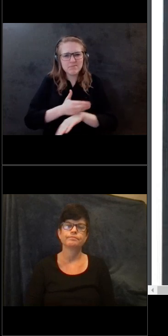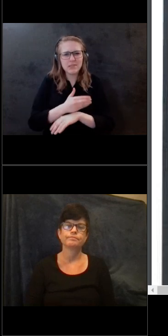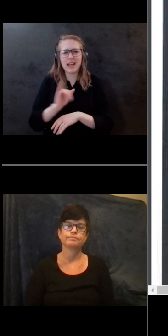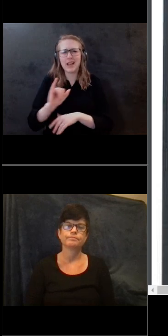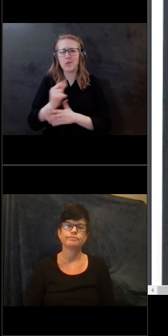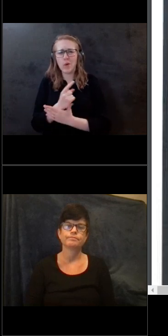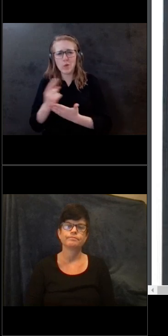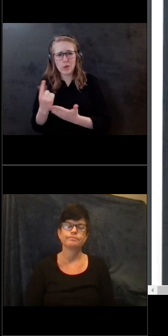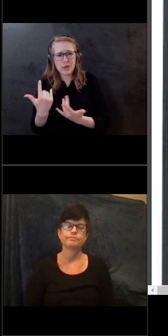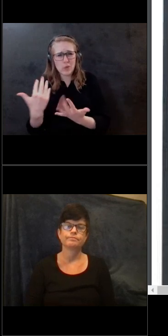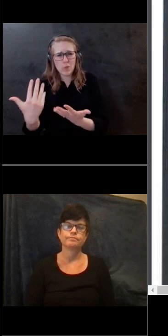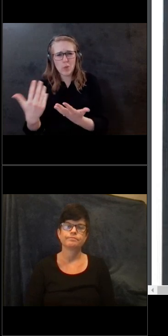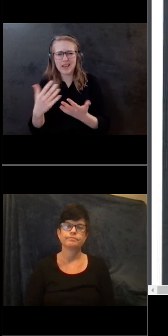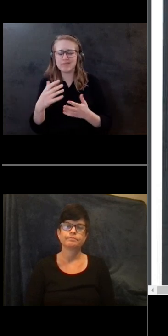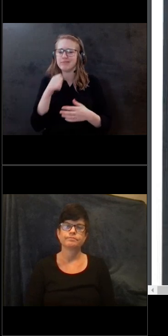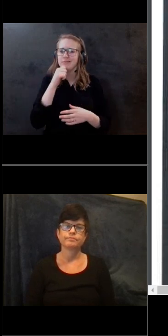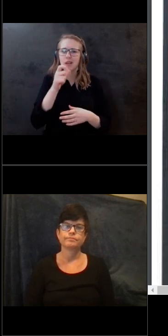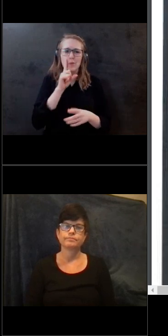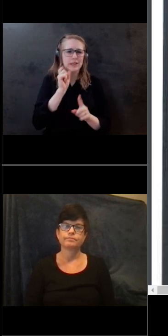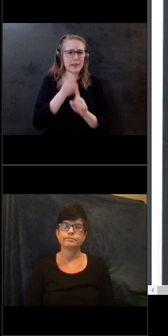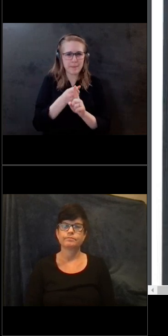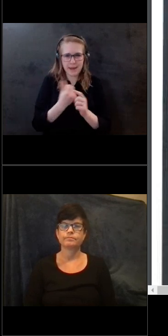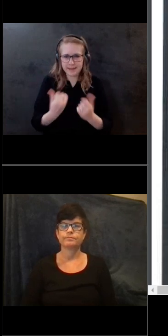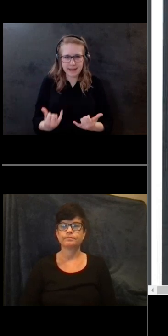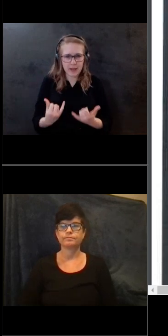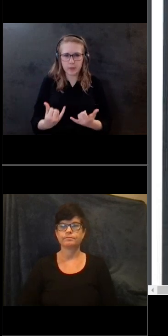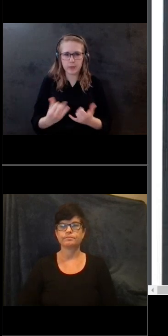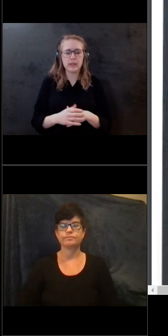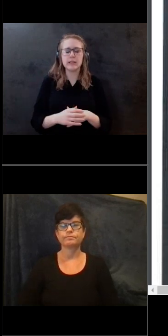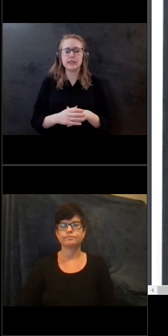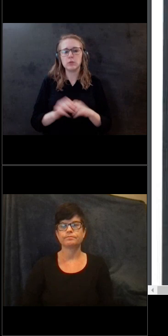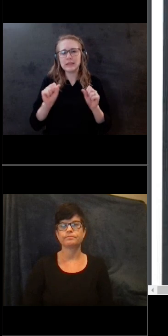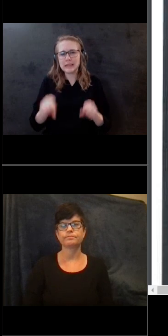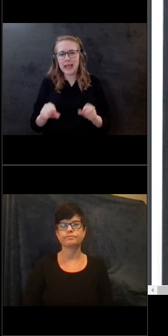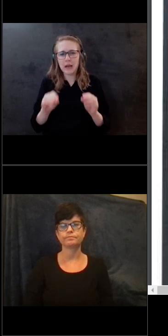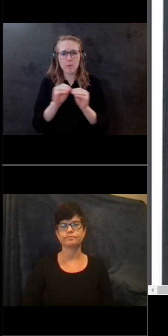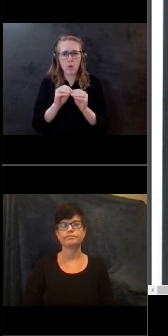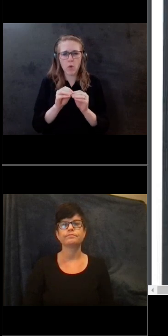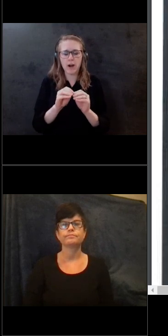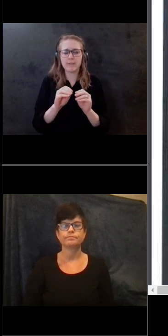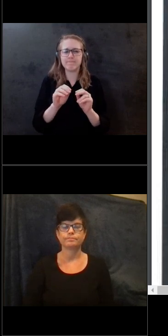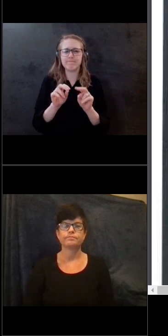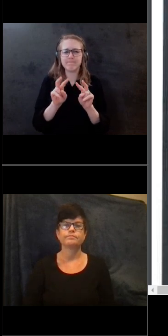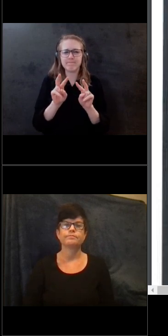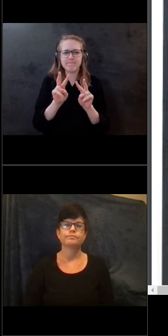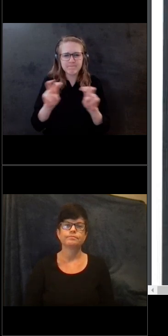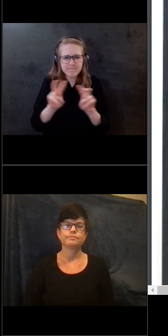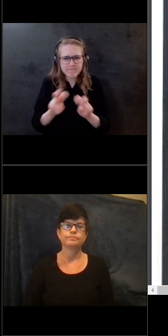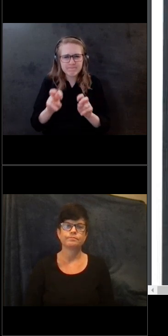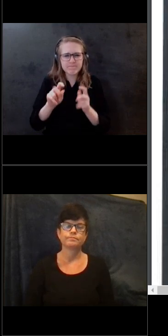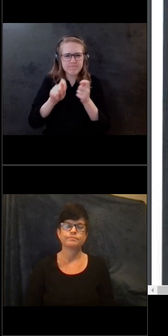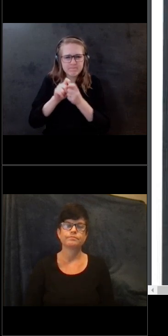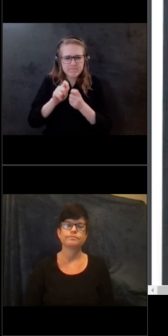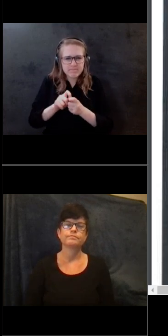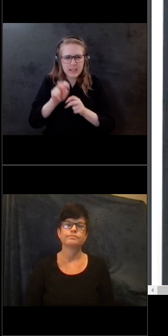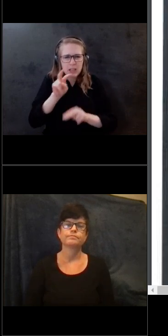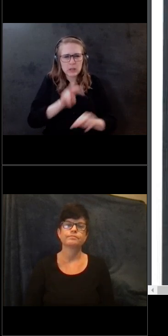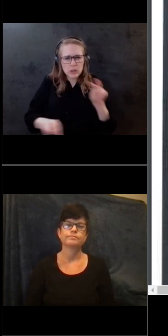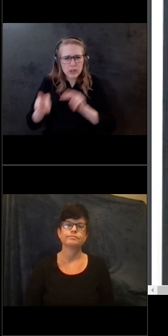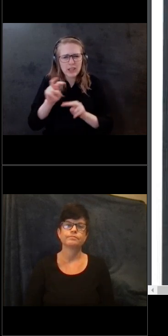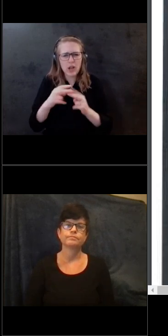big of a difference, and we'll be able to take a closer look at the real picture of what we're up